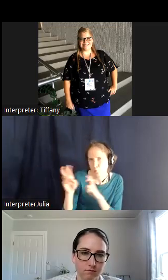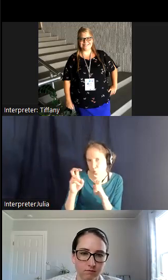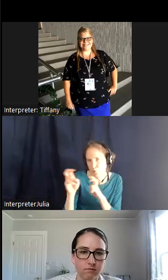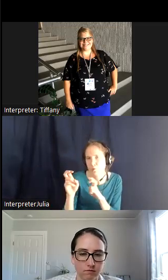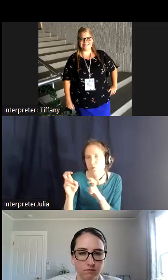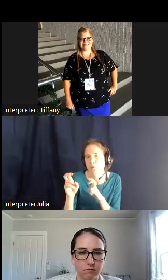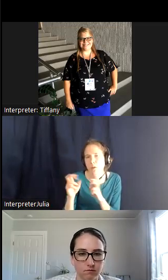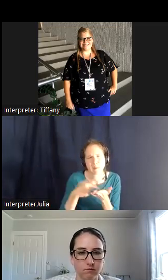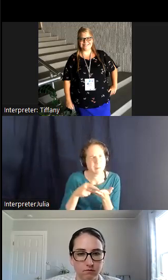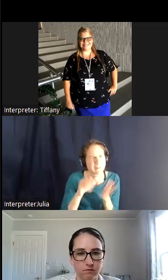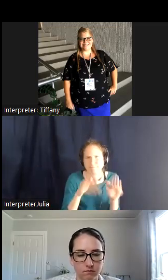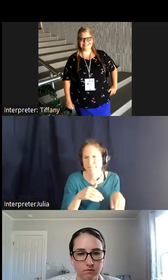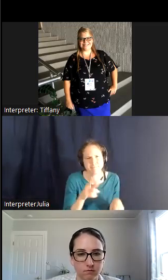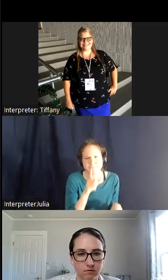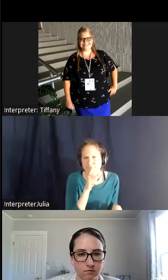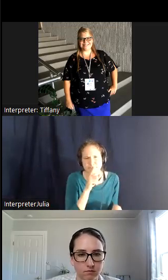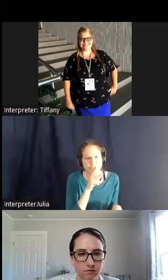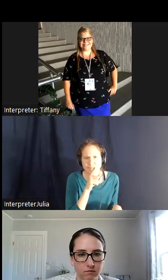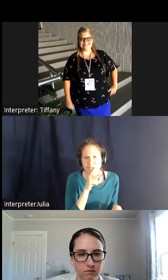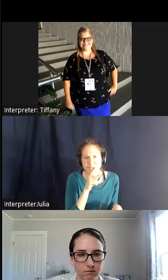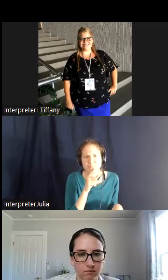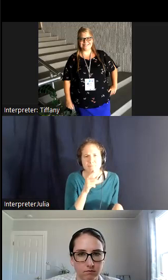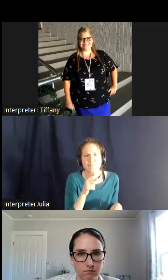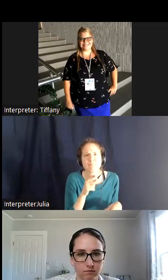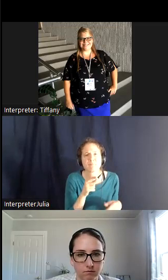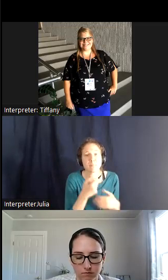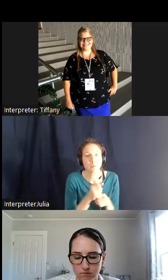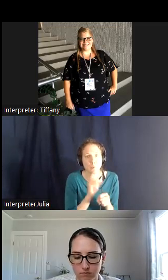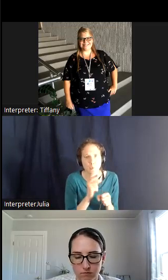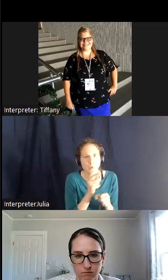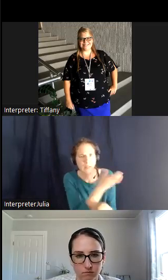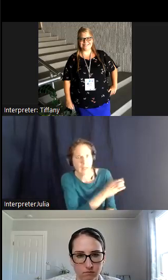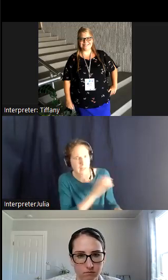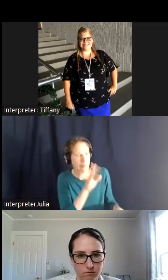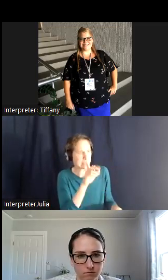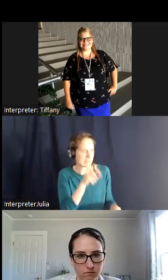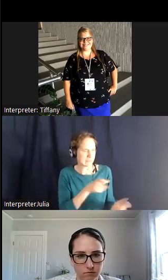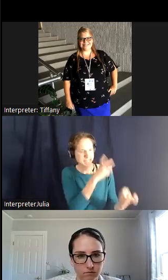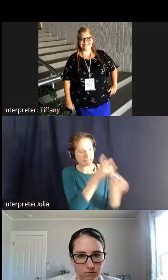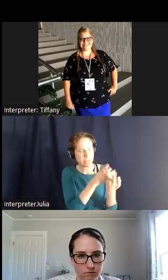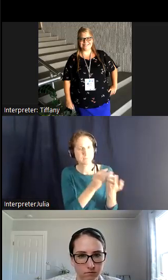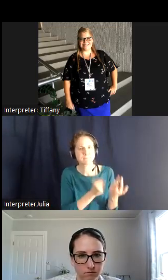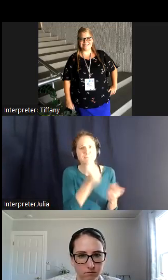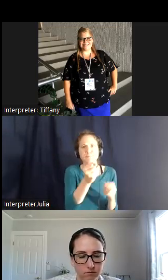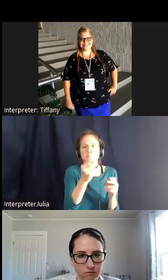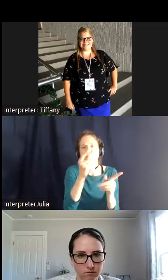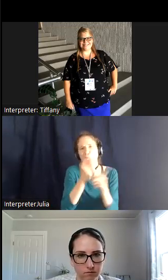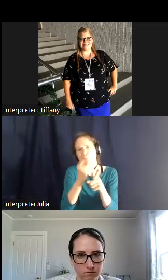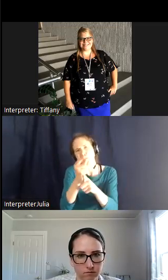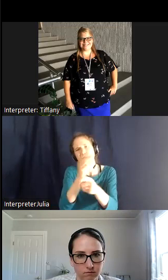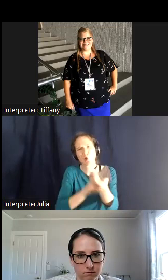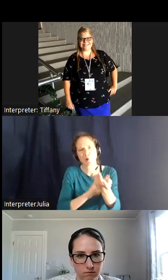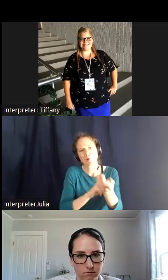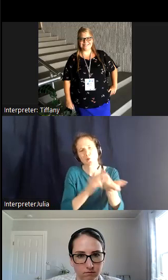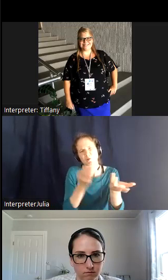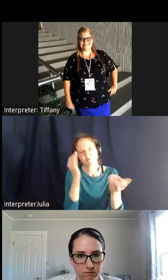payment aside, just so I can make sure this client is getting the care and services they need. If I have to, pick